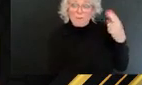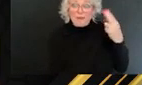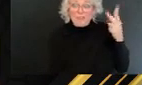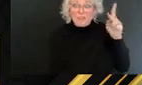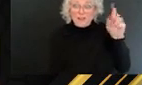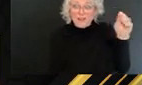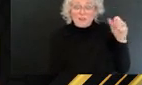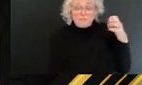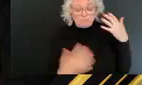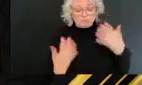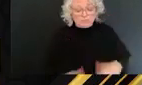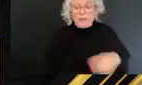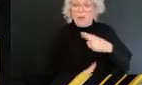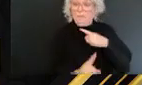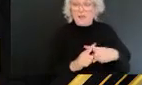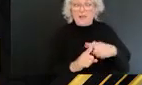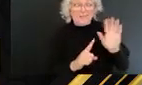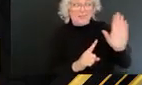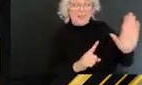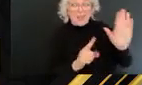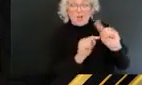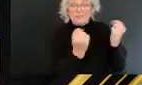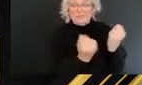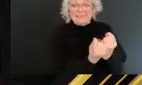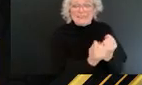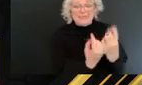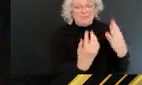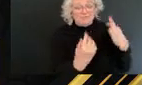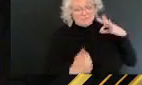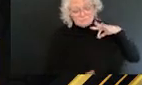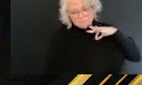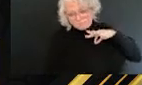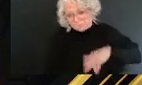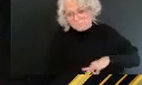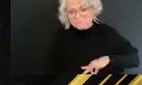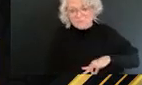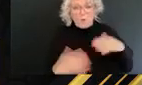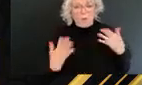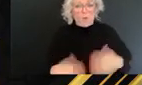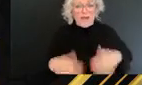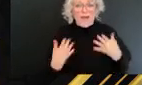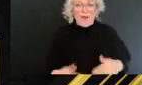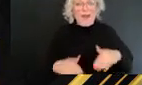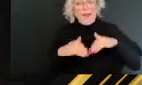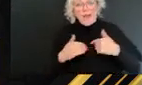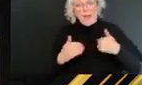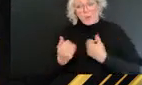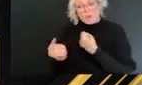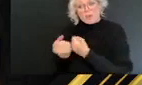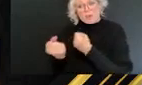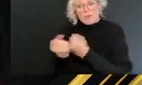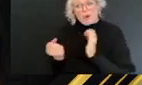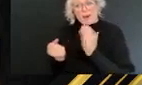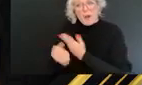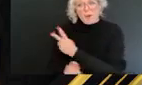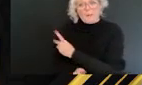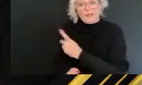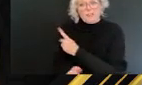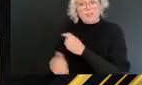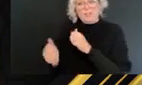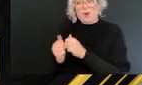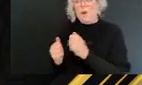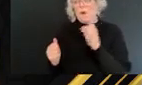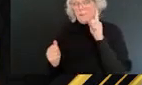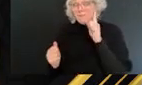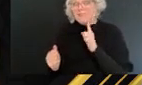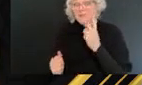Services and the entire Helen Keller Services team has been invaluable for us in the way that we support our patients with dual sensory loss.